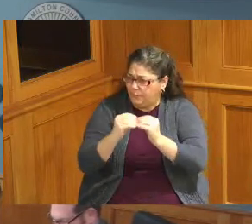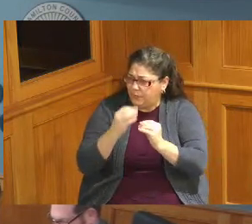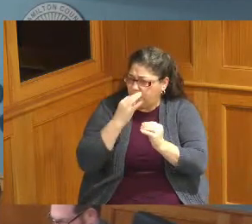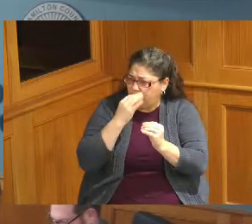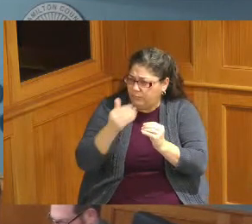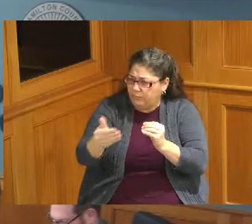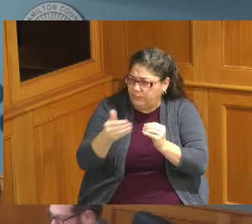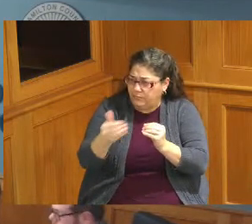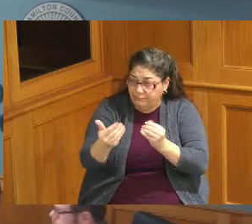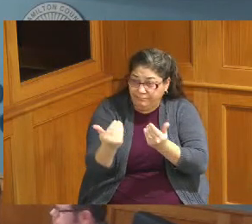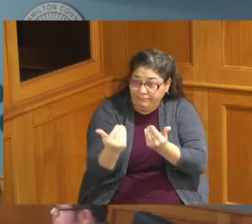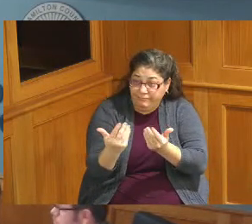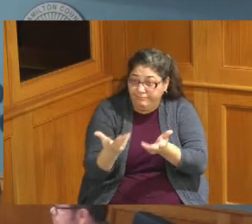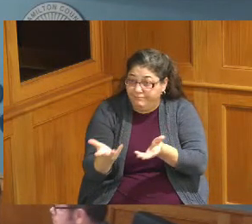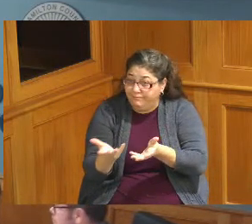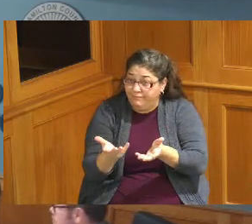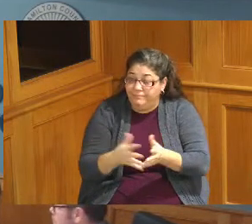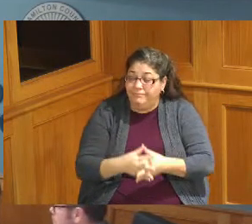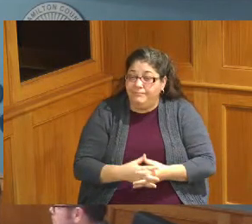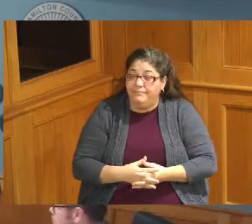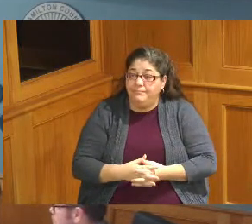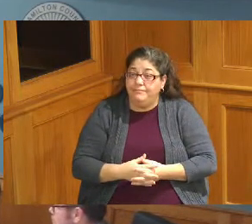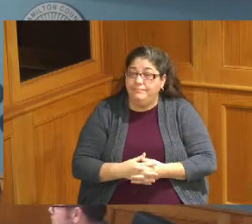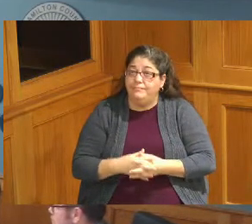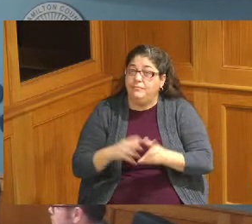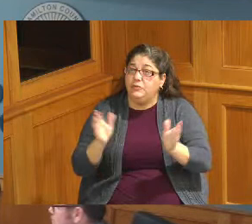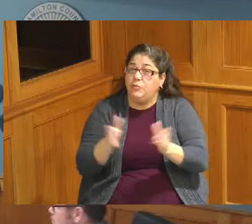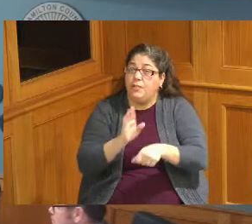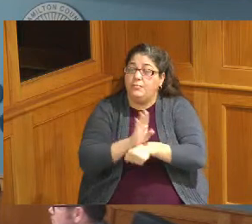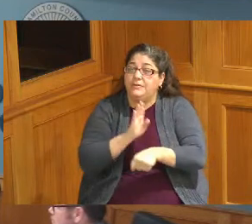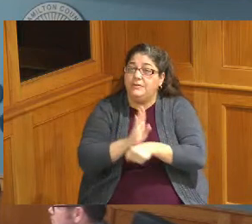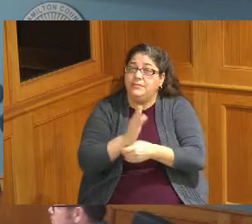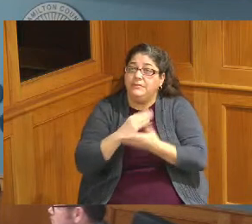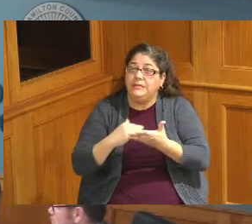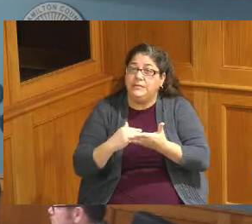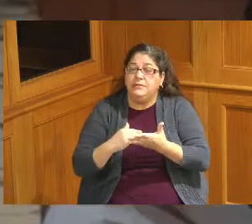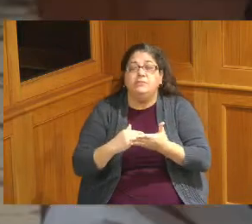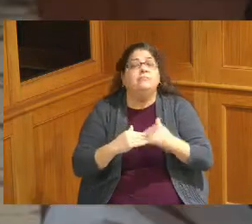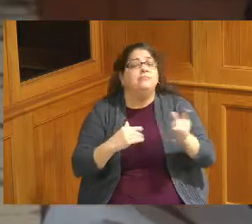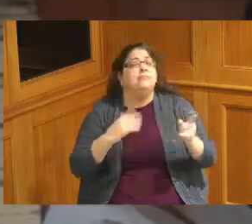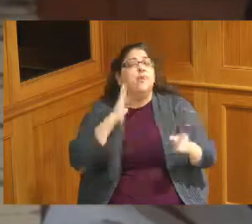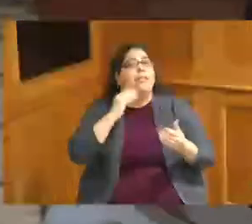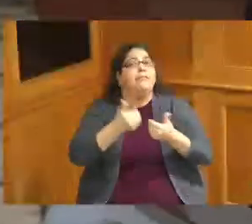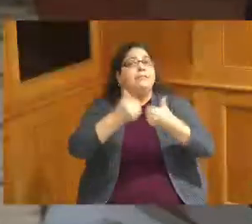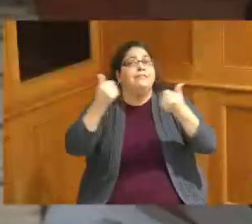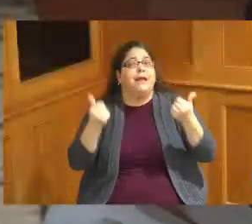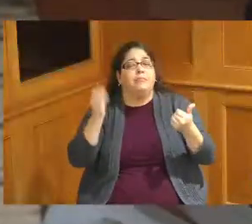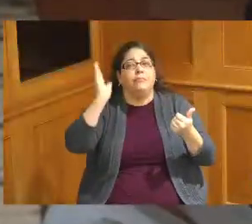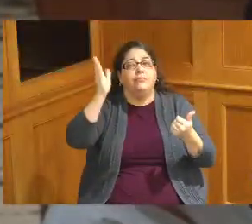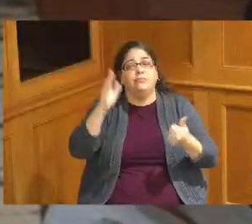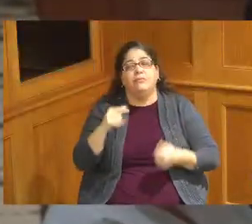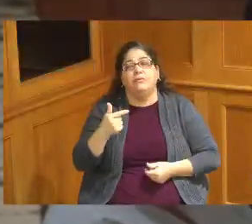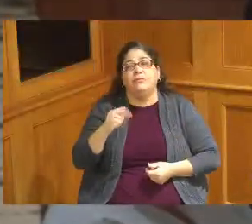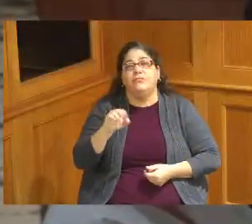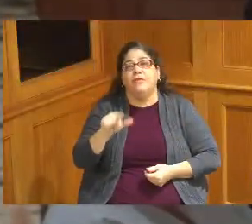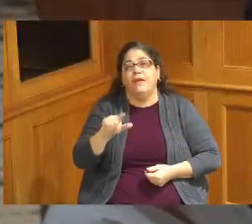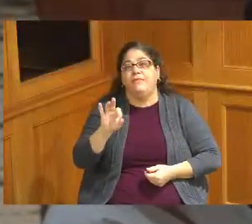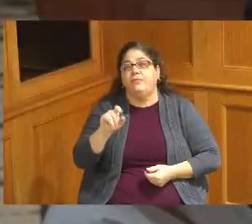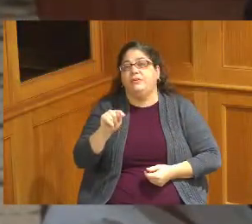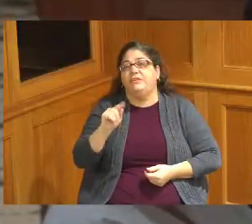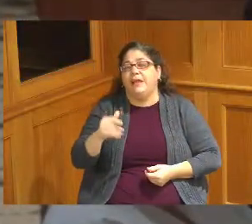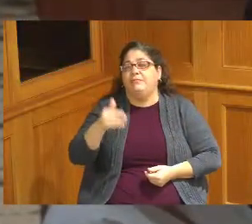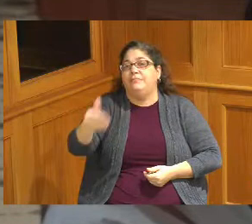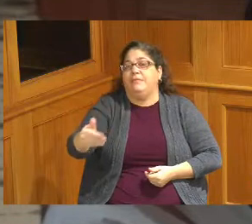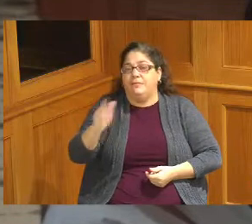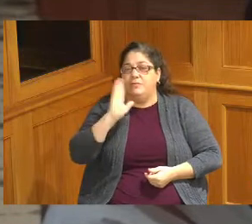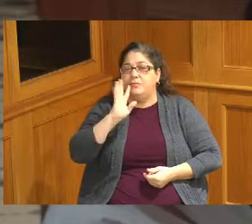this presentation related to the small business piece? There is a presentation by Greg Forte today on just the